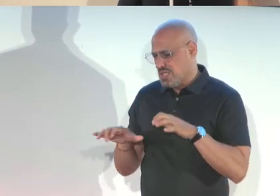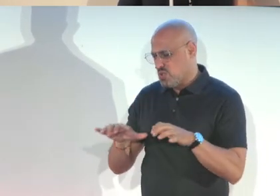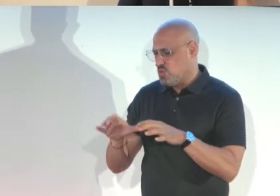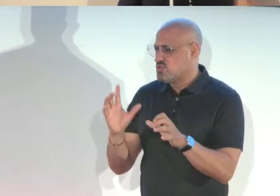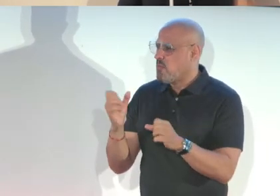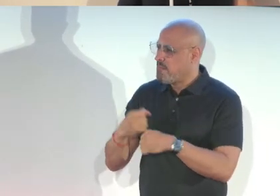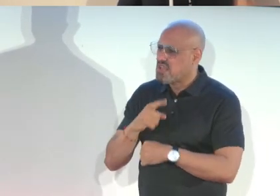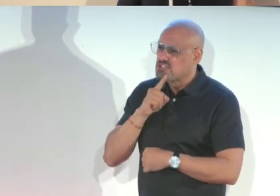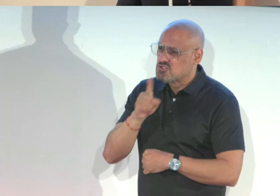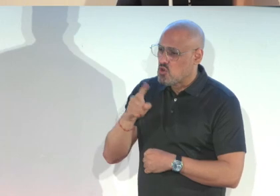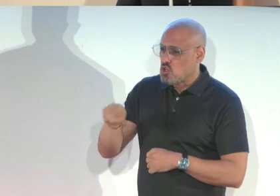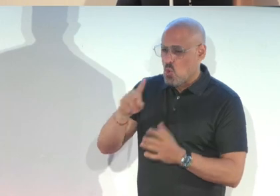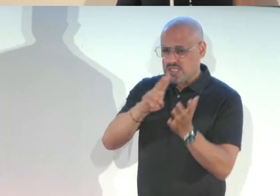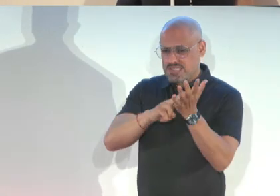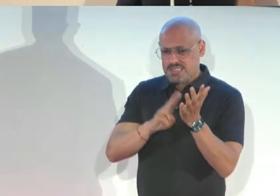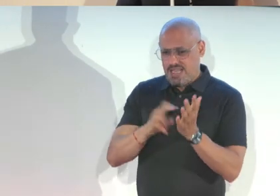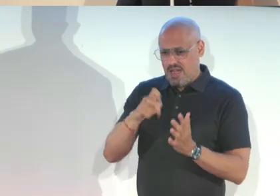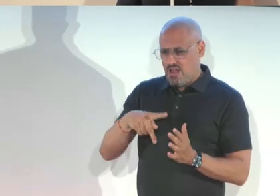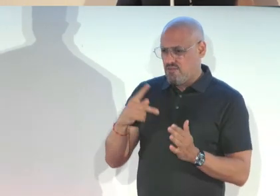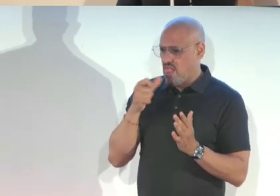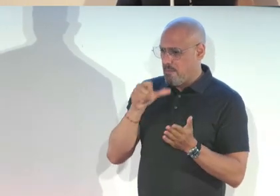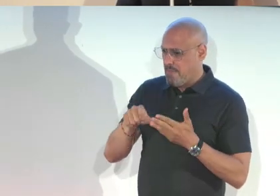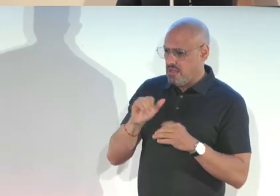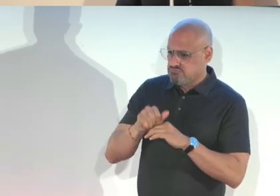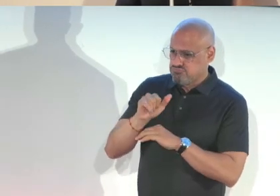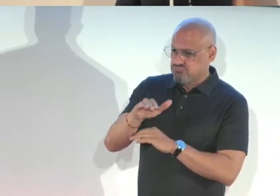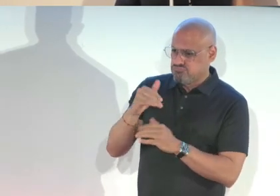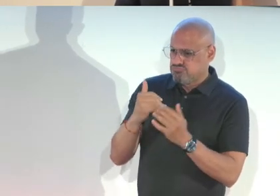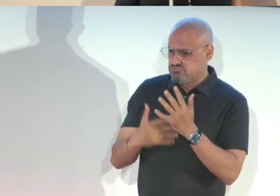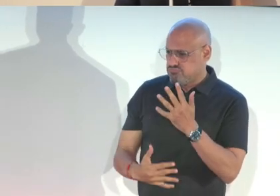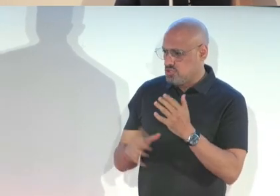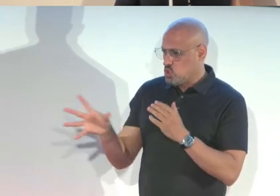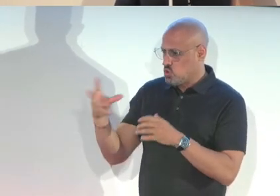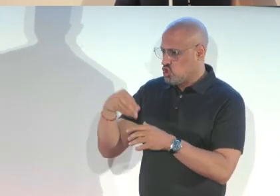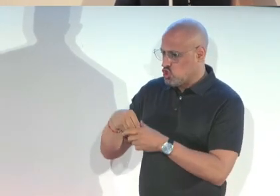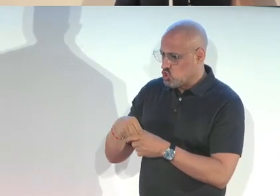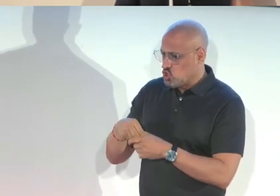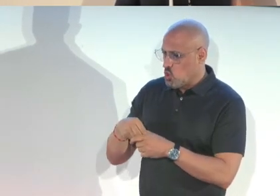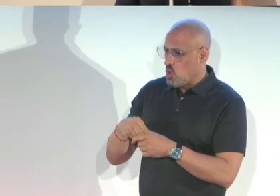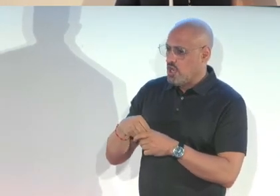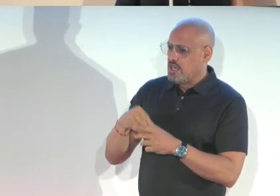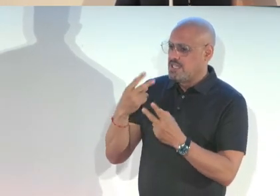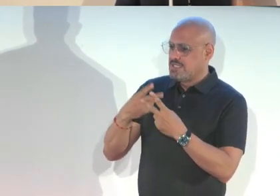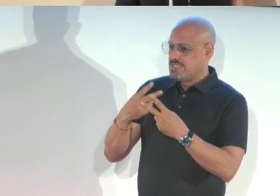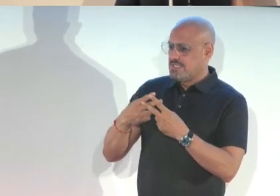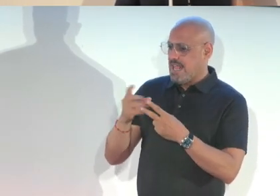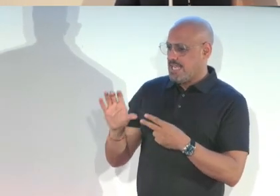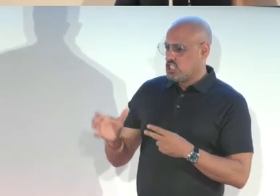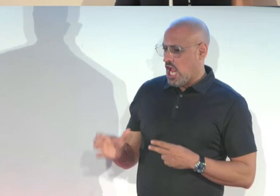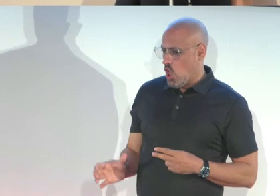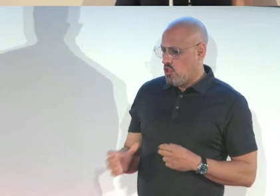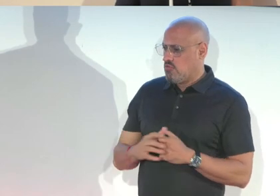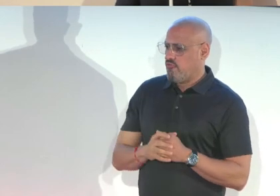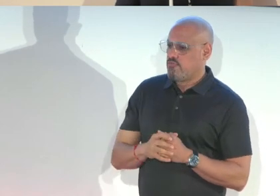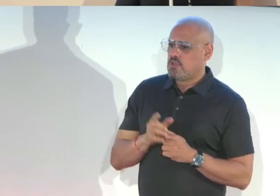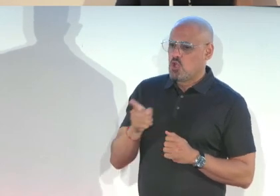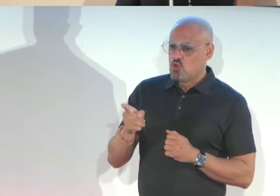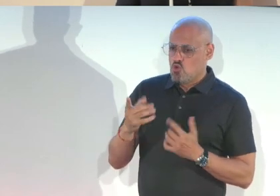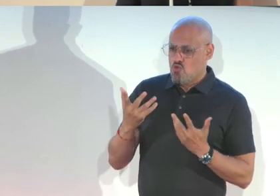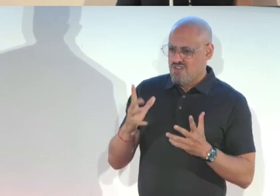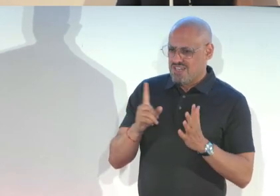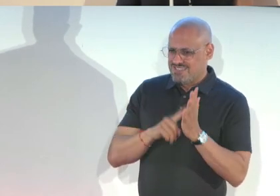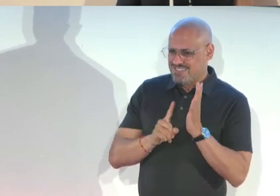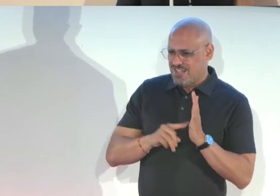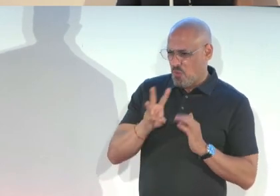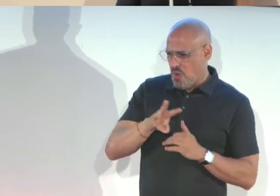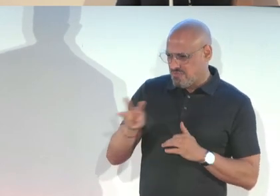summer, our work streams. So there's a lot more that we do. So make sure that you are signed up for the mailing list, that